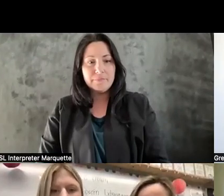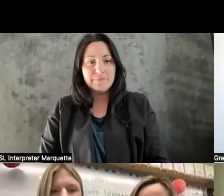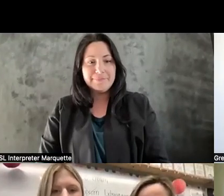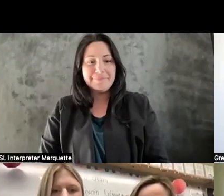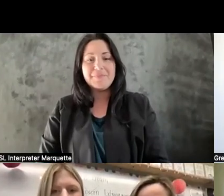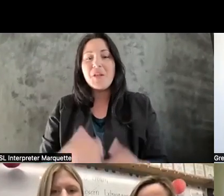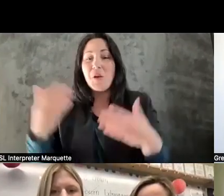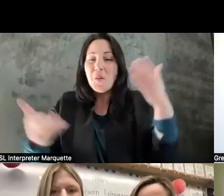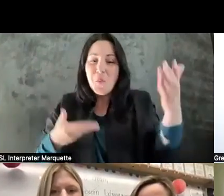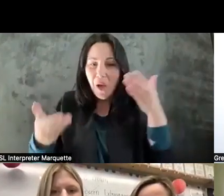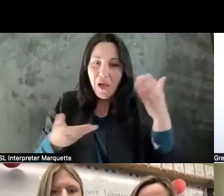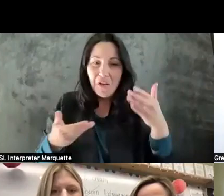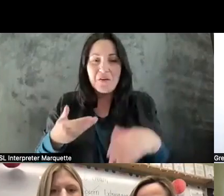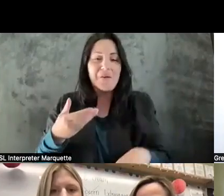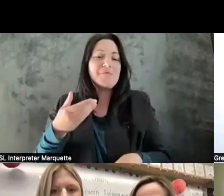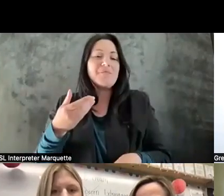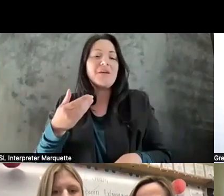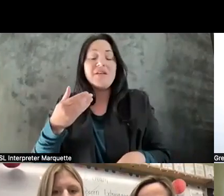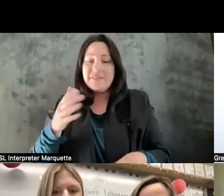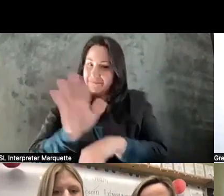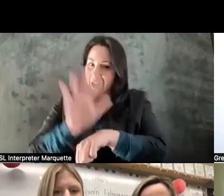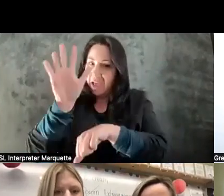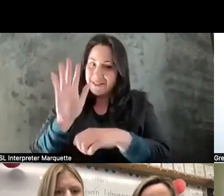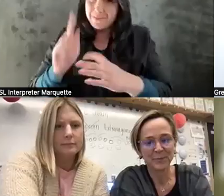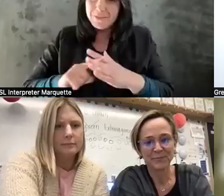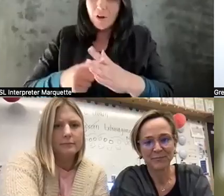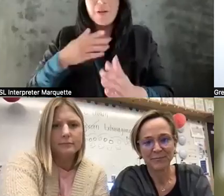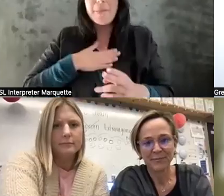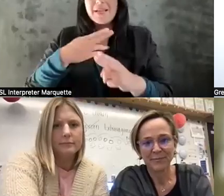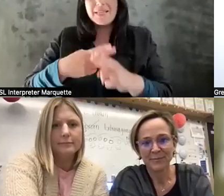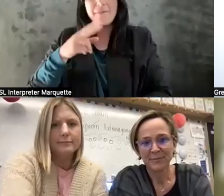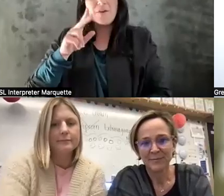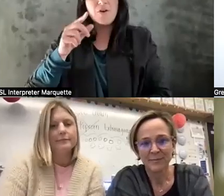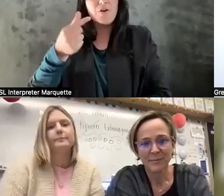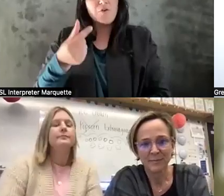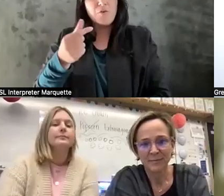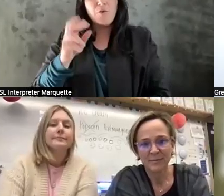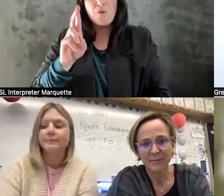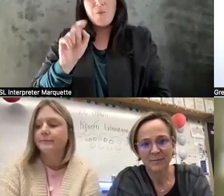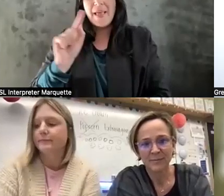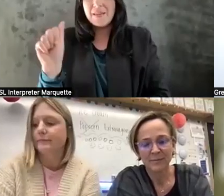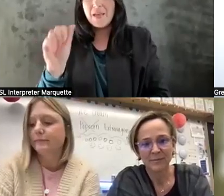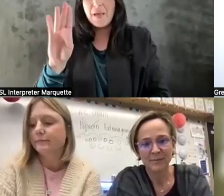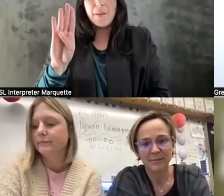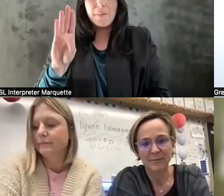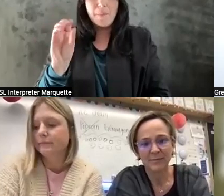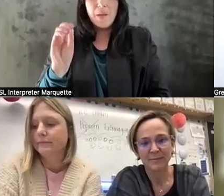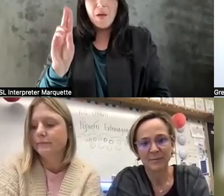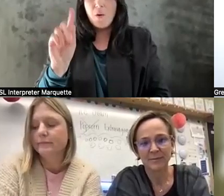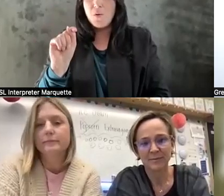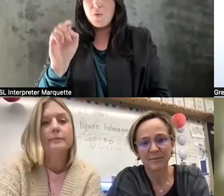Well, welcome. It's 5 o'clock, so I am going to get started. My name is Greta Bowders. I am the principal here at